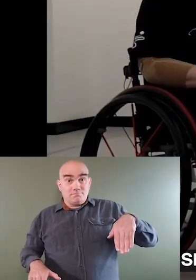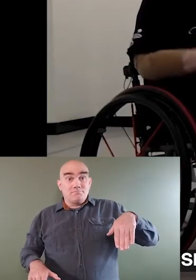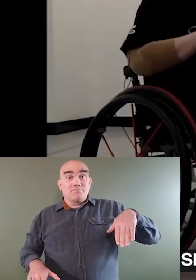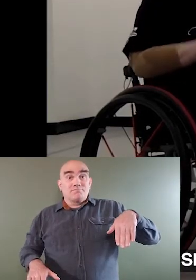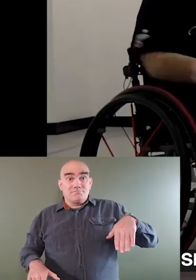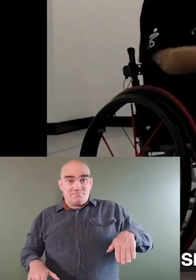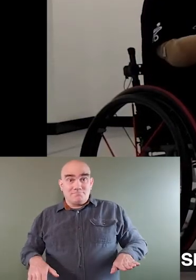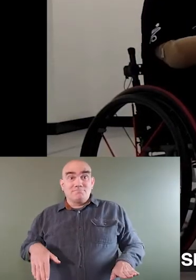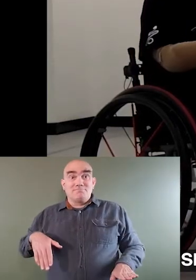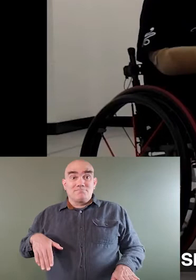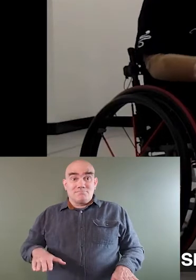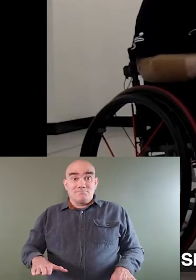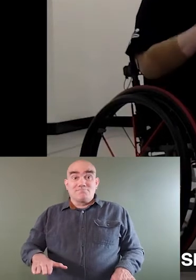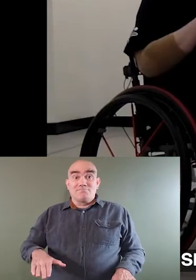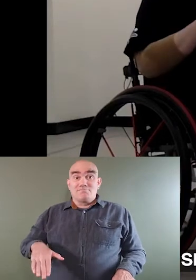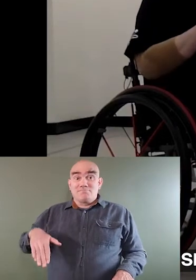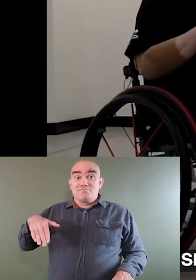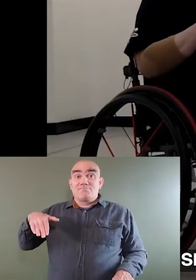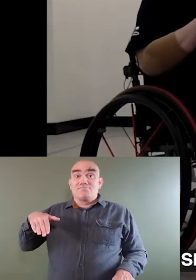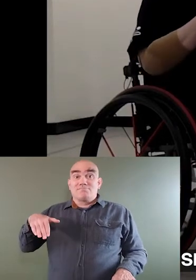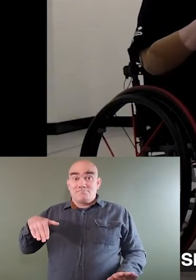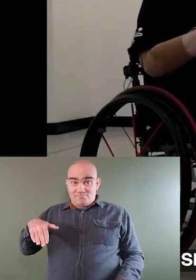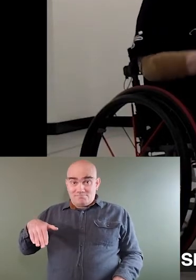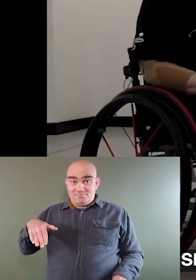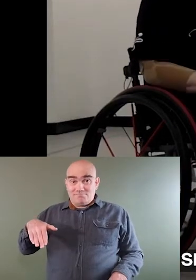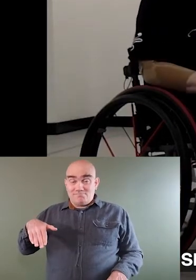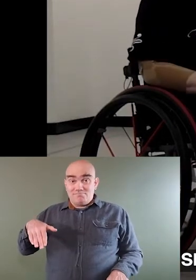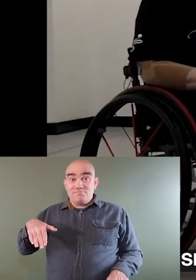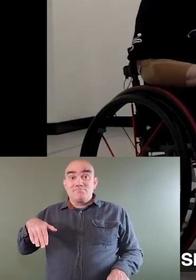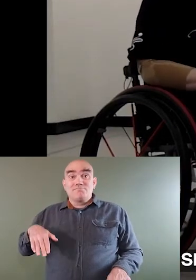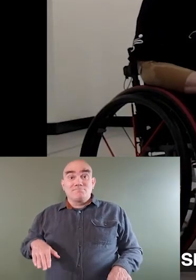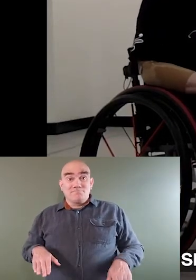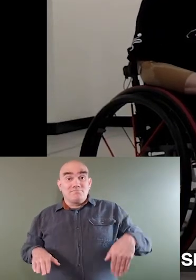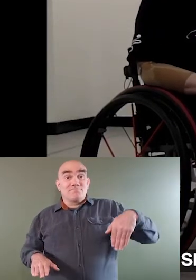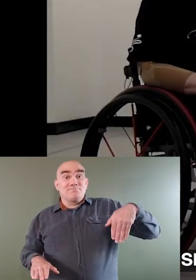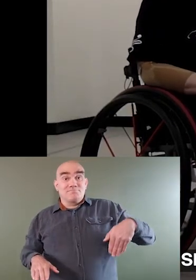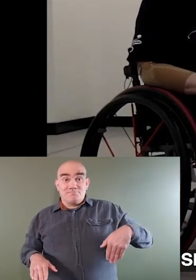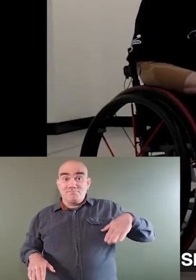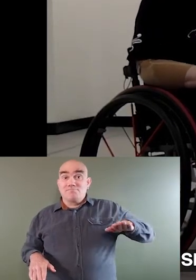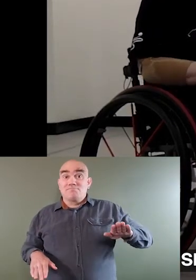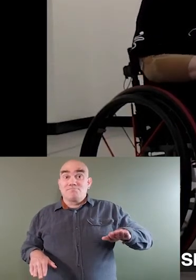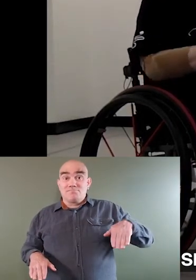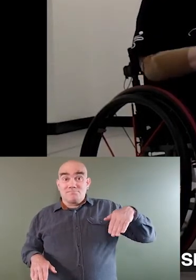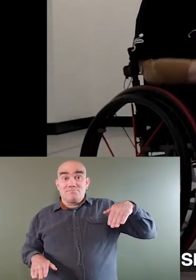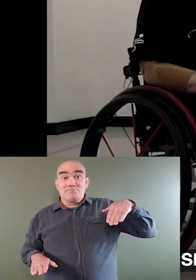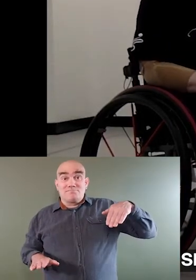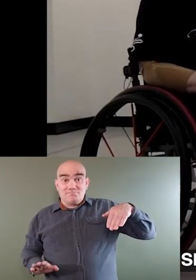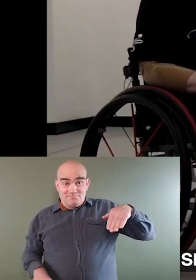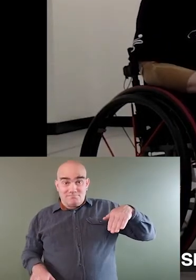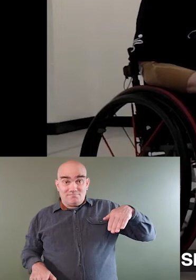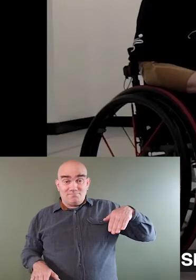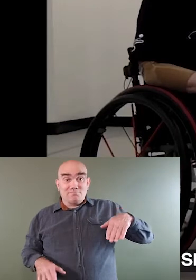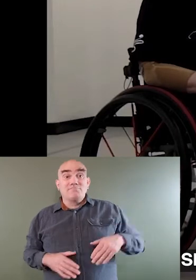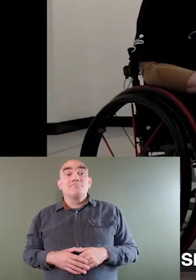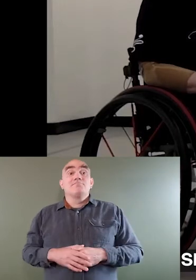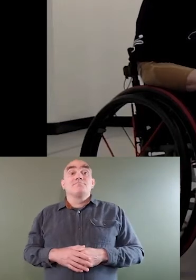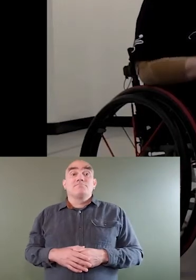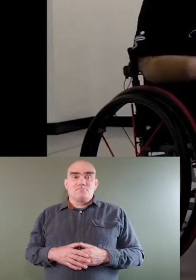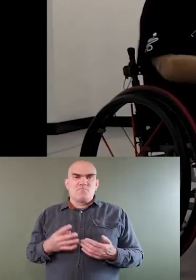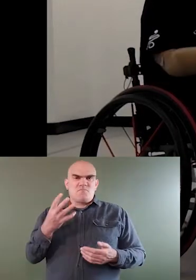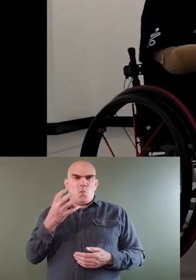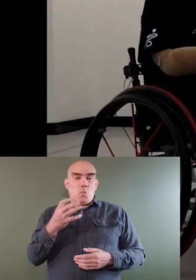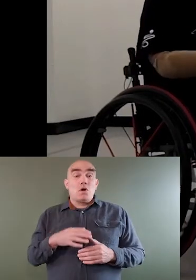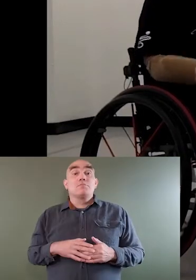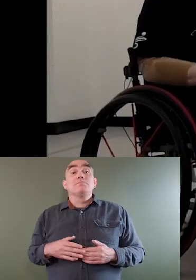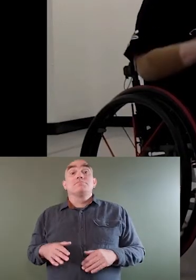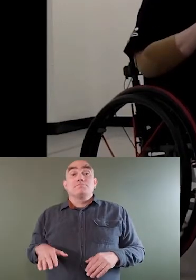step. Shuffle, hop, step. Shuffle, hop, step. 4